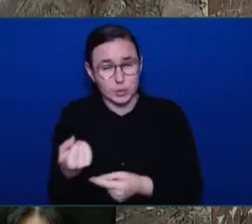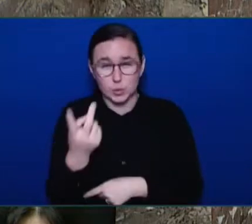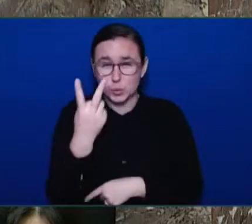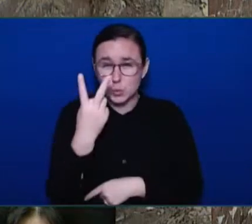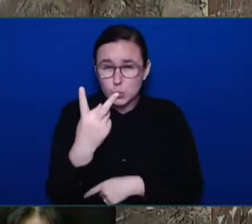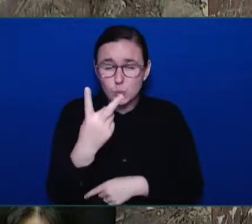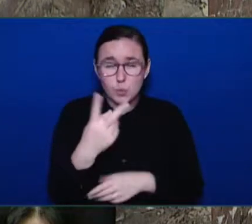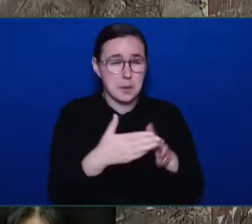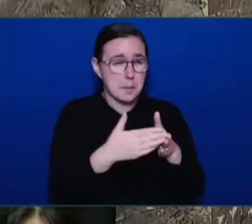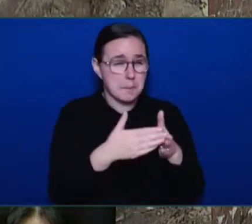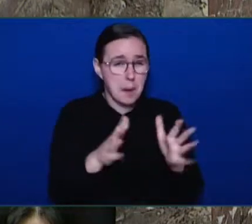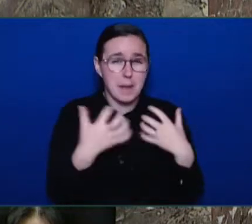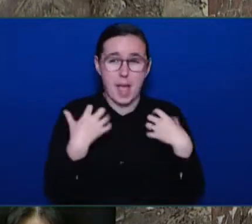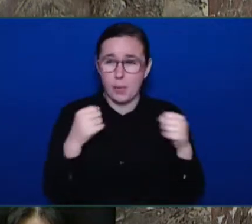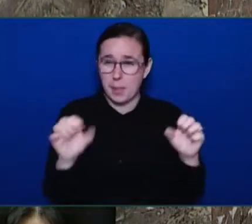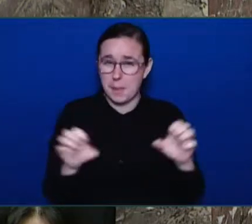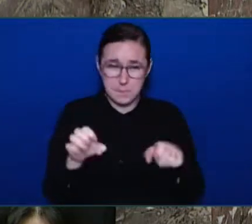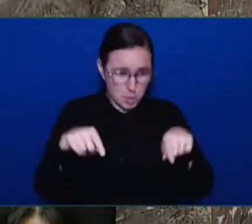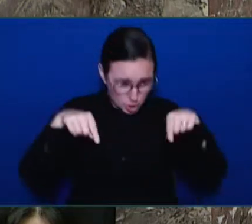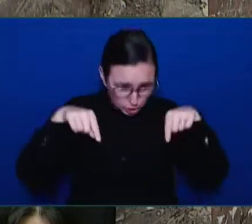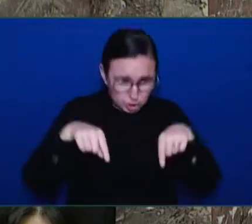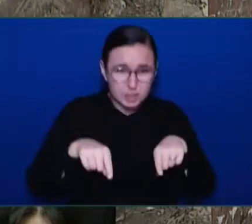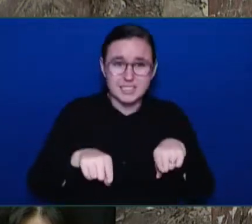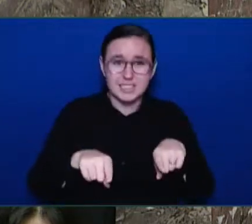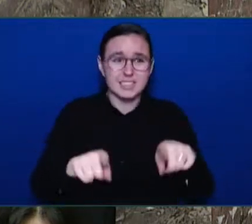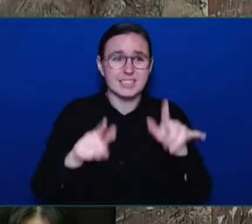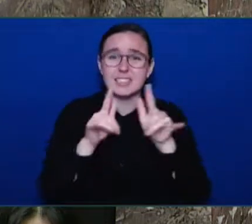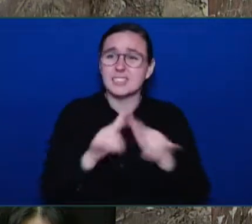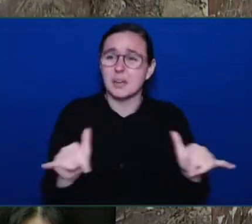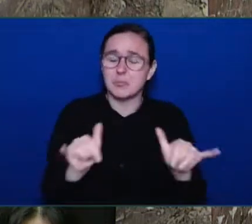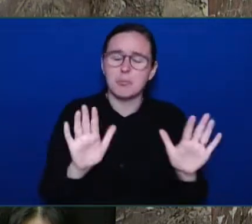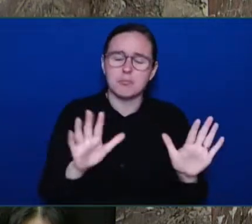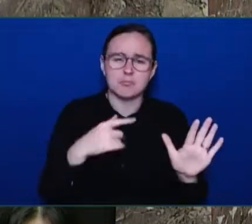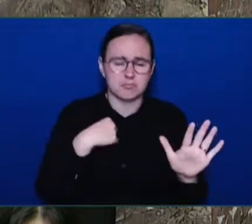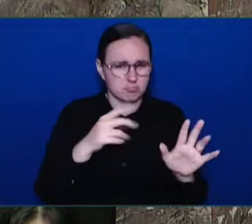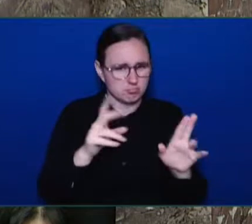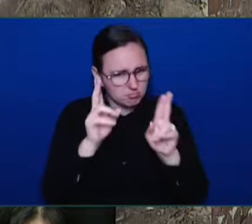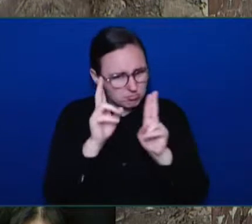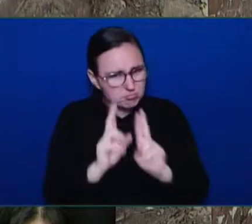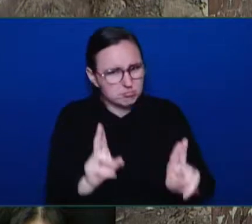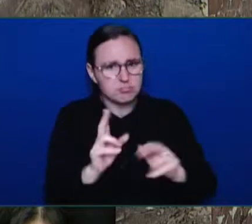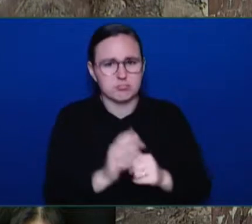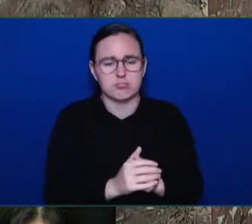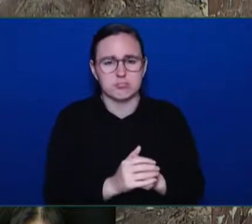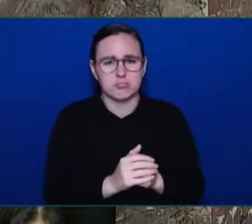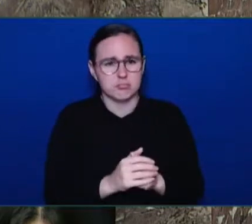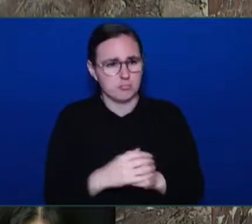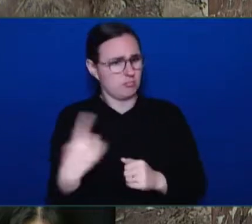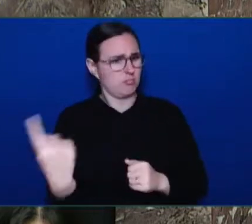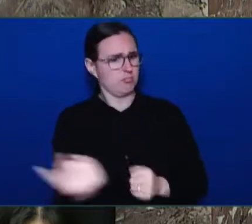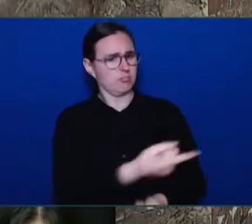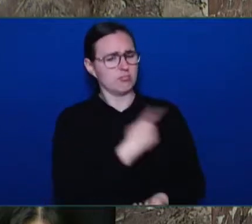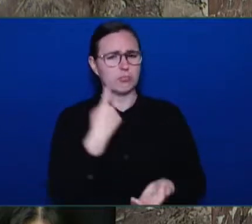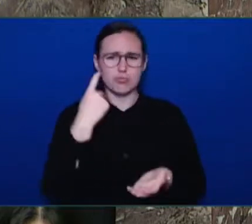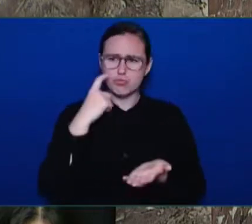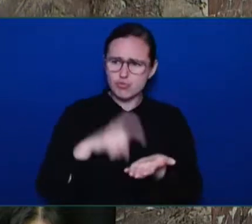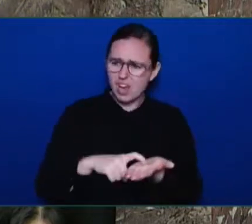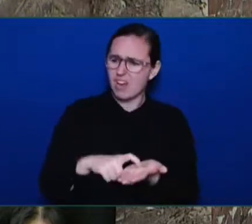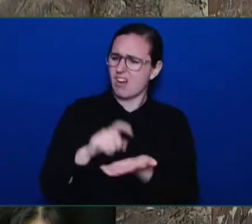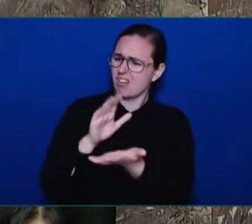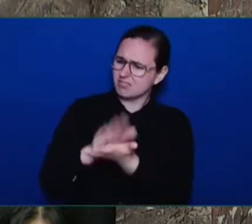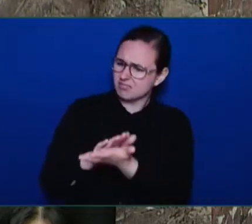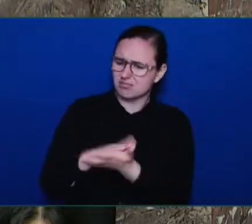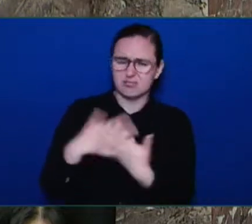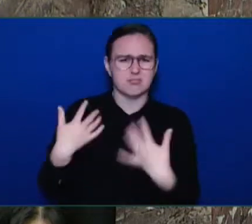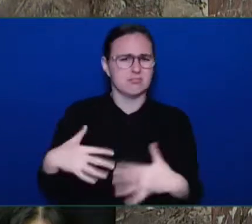is recognized everywhere, I think, I think other than perhaps by the Leader of the